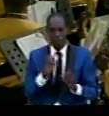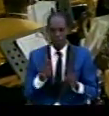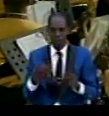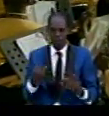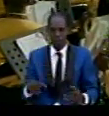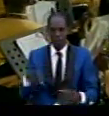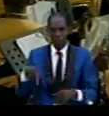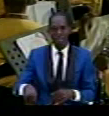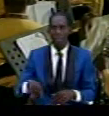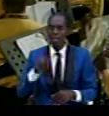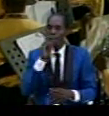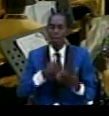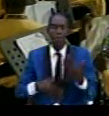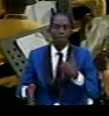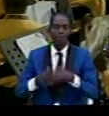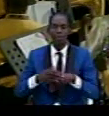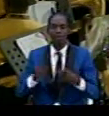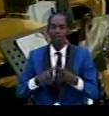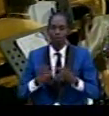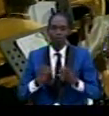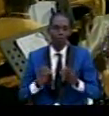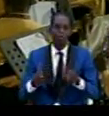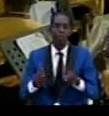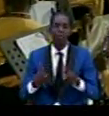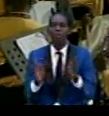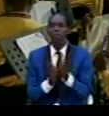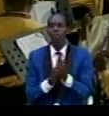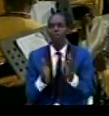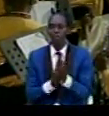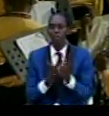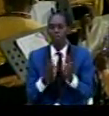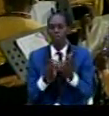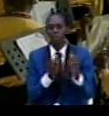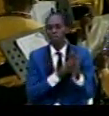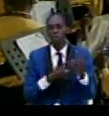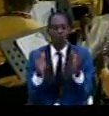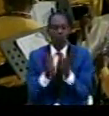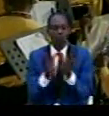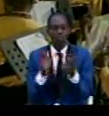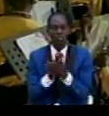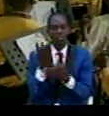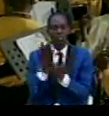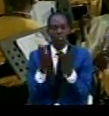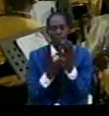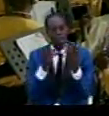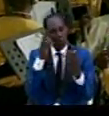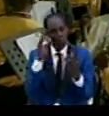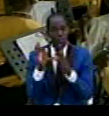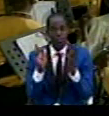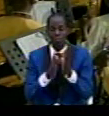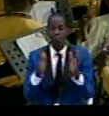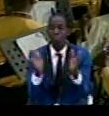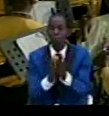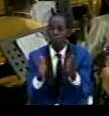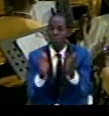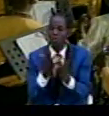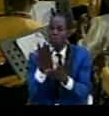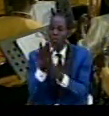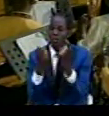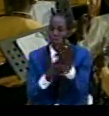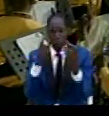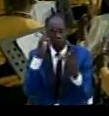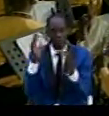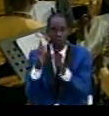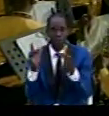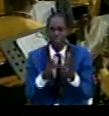normal. Put your hands together for Jesus Christ. Put your hands together. This